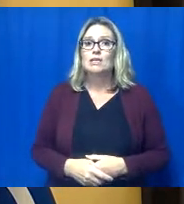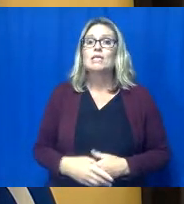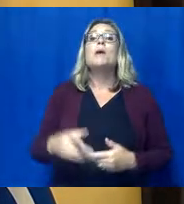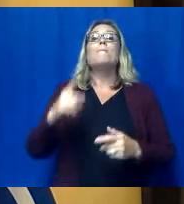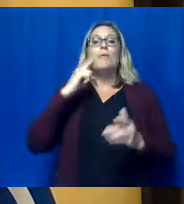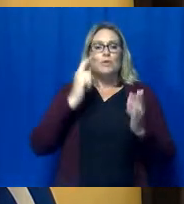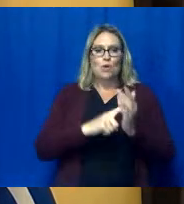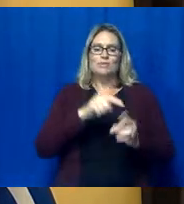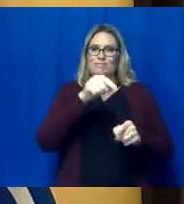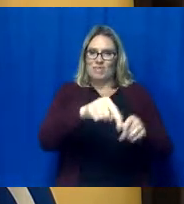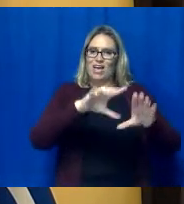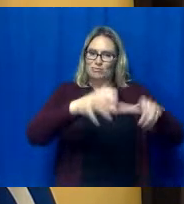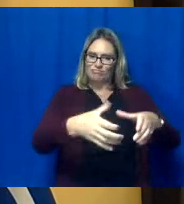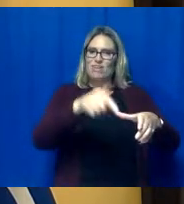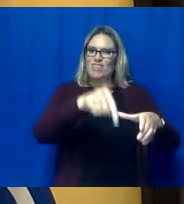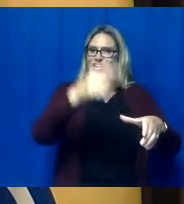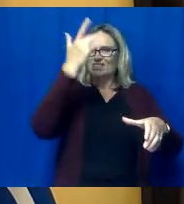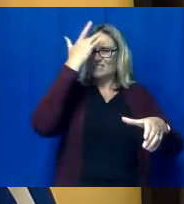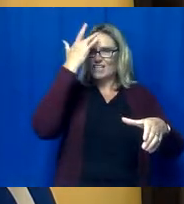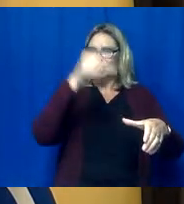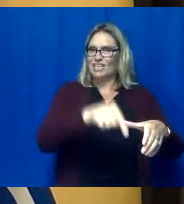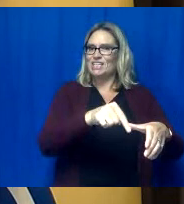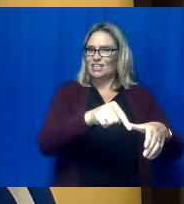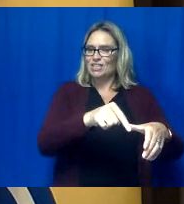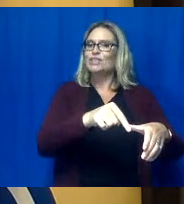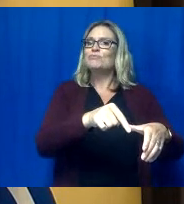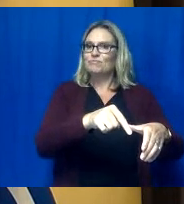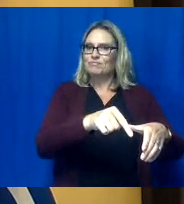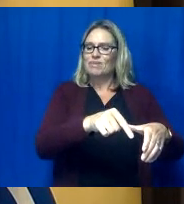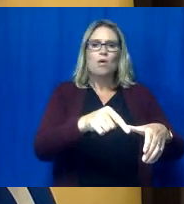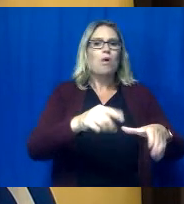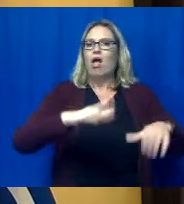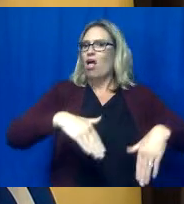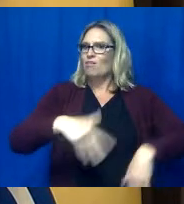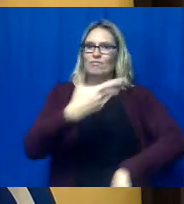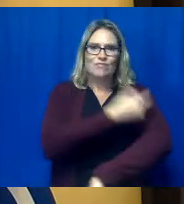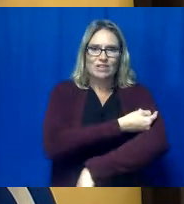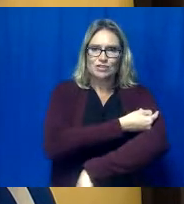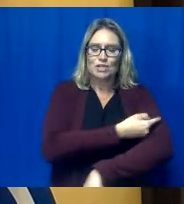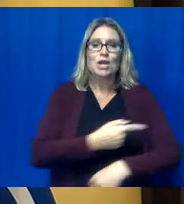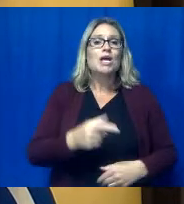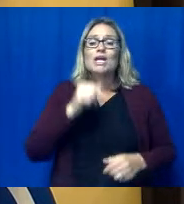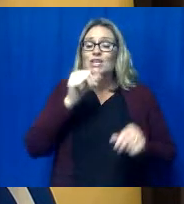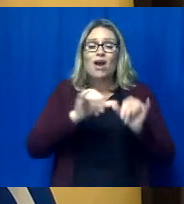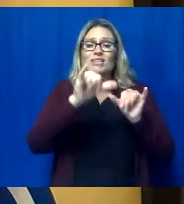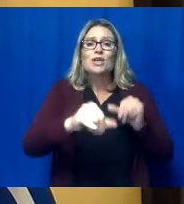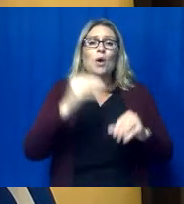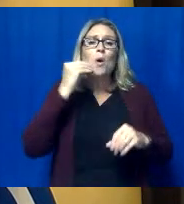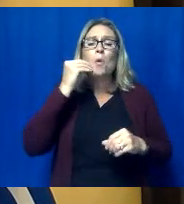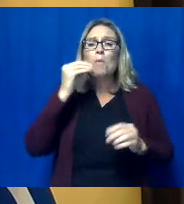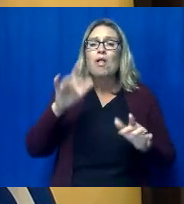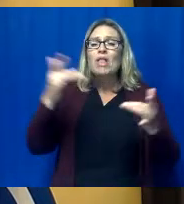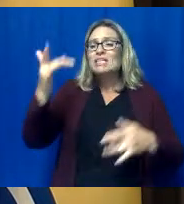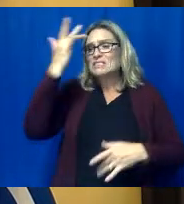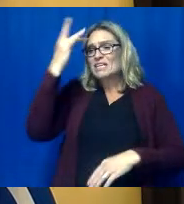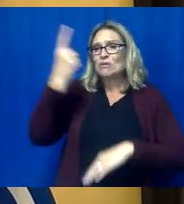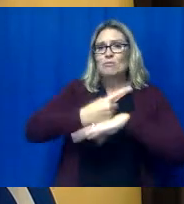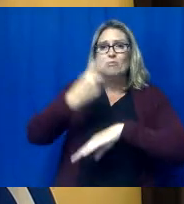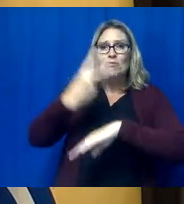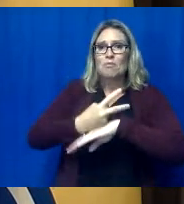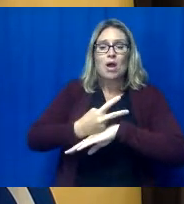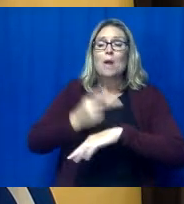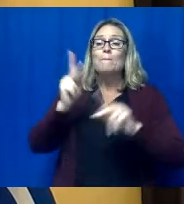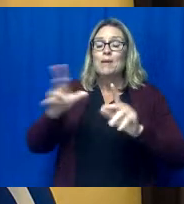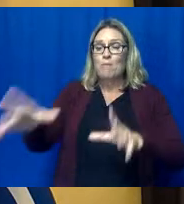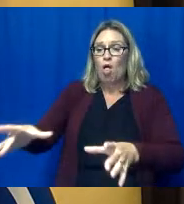They're getting the COVID virus, and it's not a simple virus that keeps you home for a few days. Folks get that virus. They